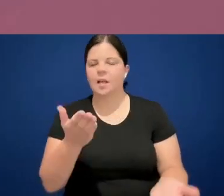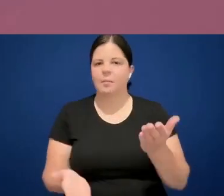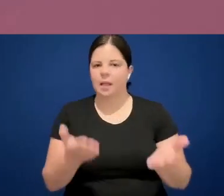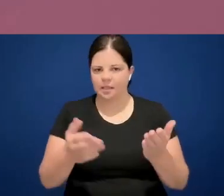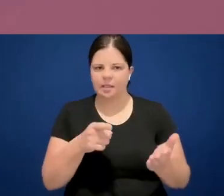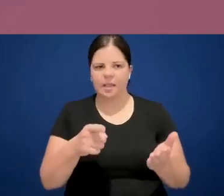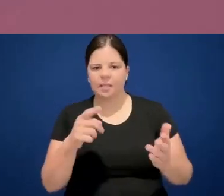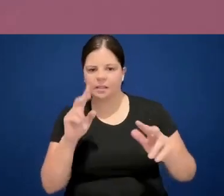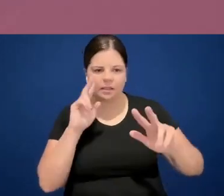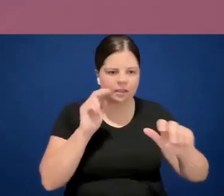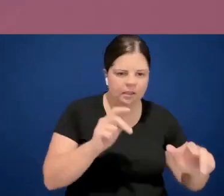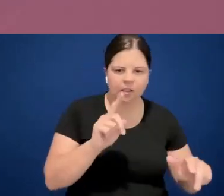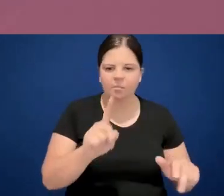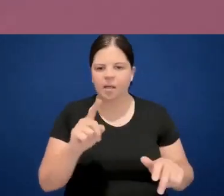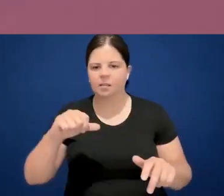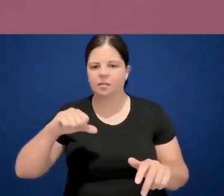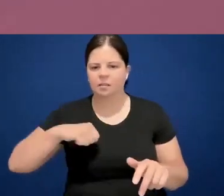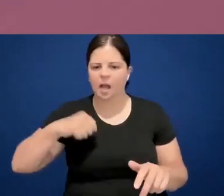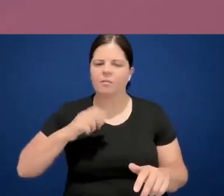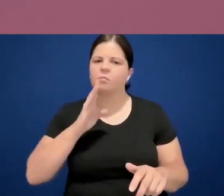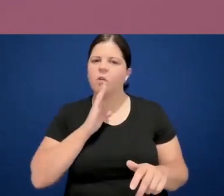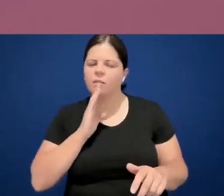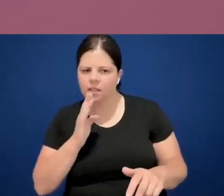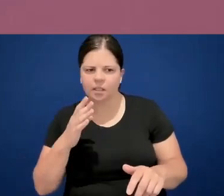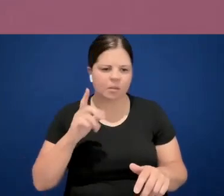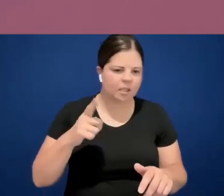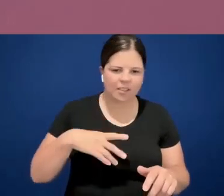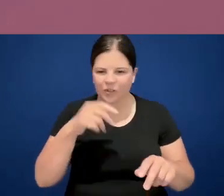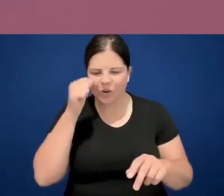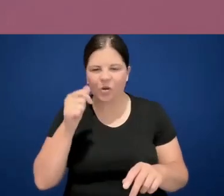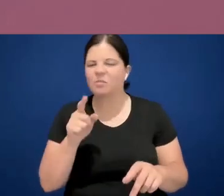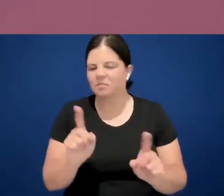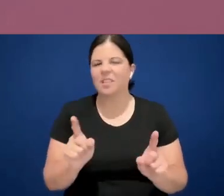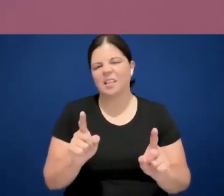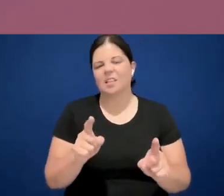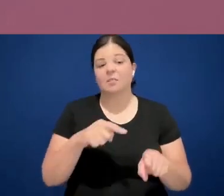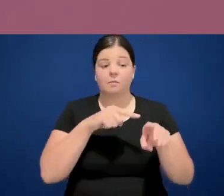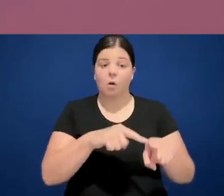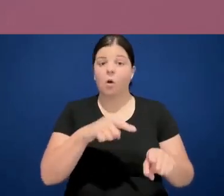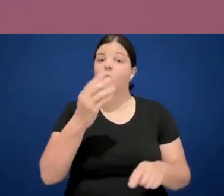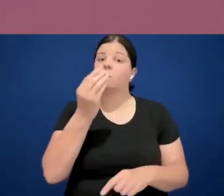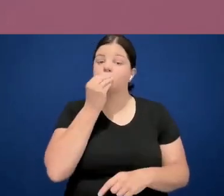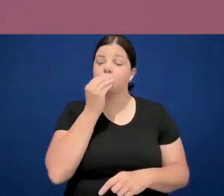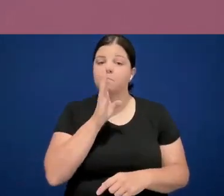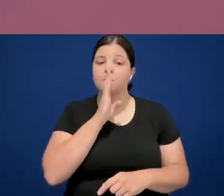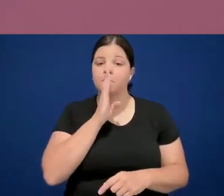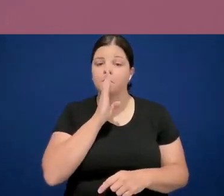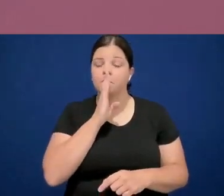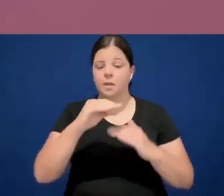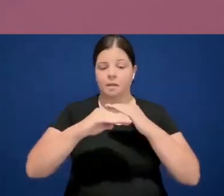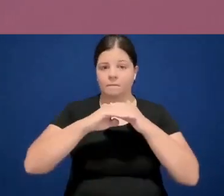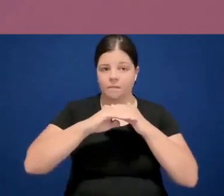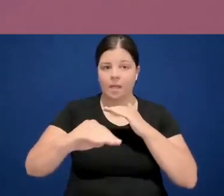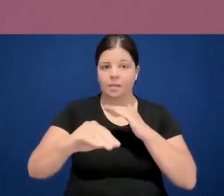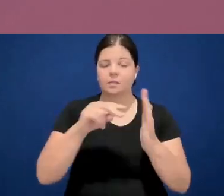delicate process that requires adherence to principles of confidentiality, fairness and transparency. As